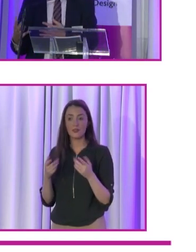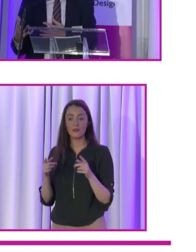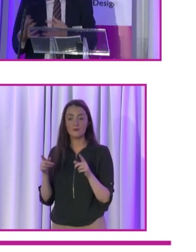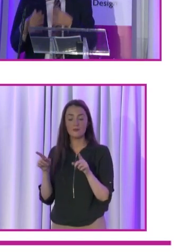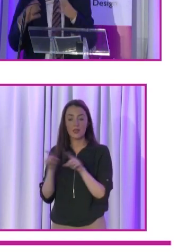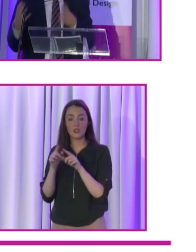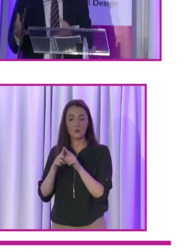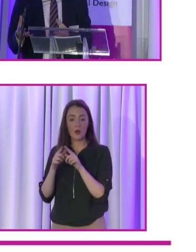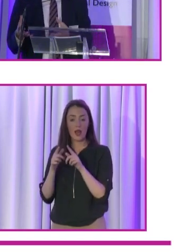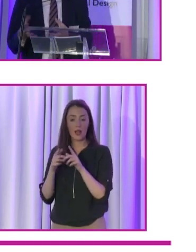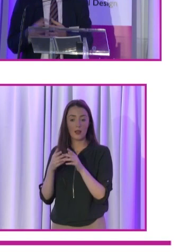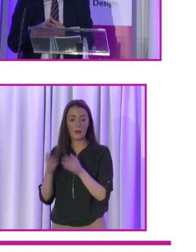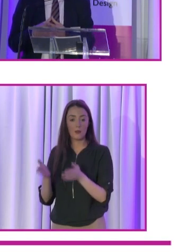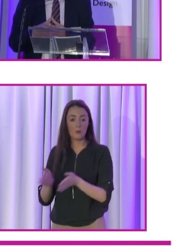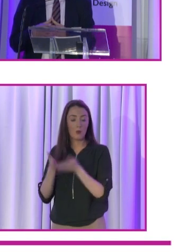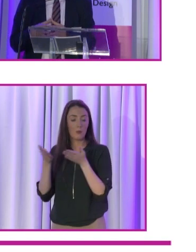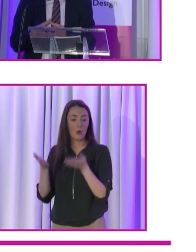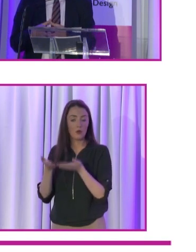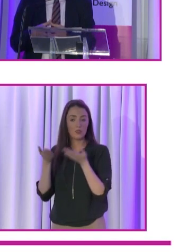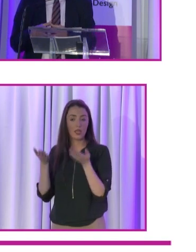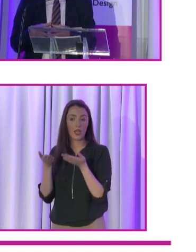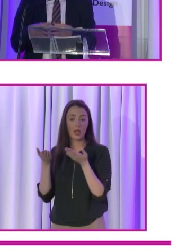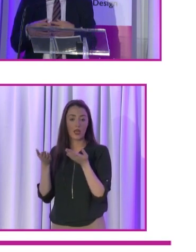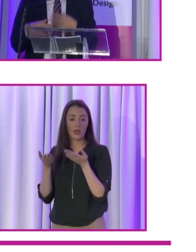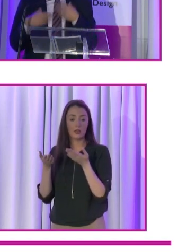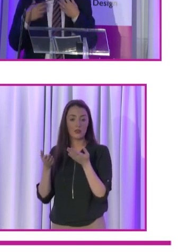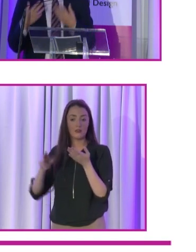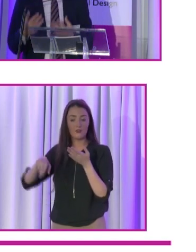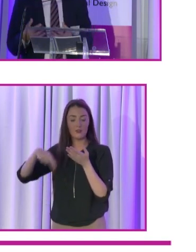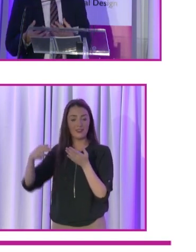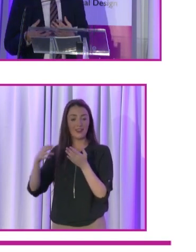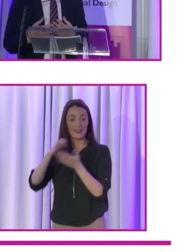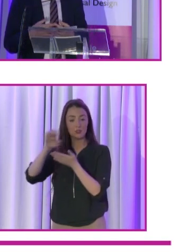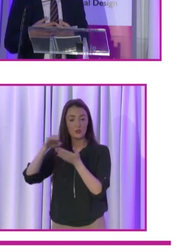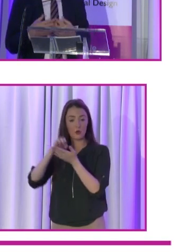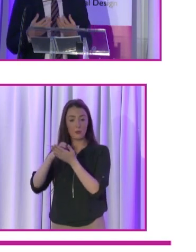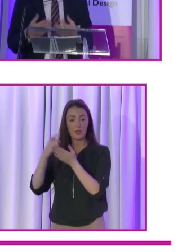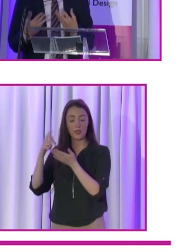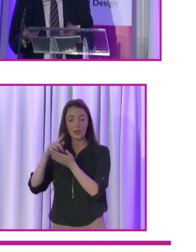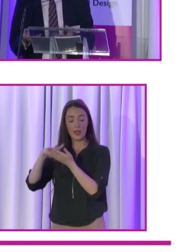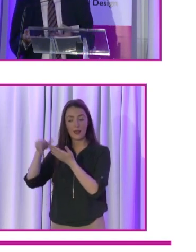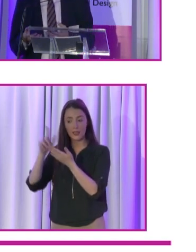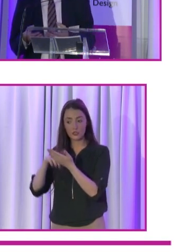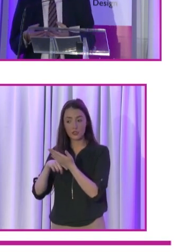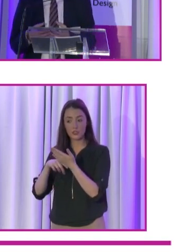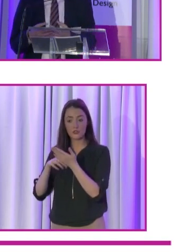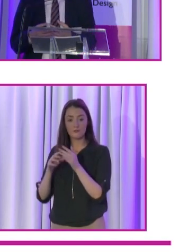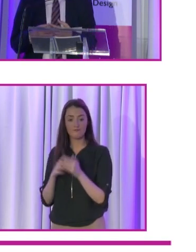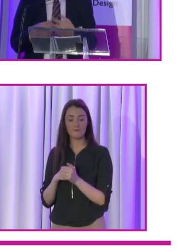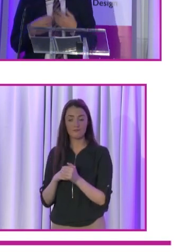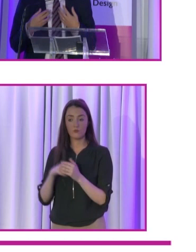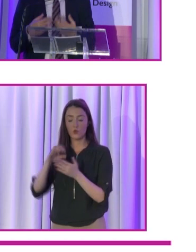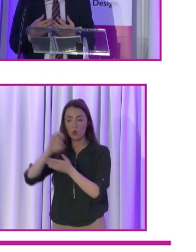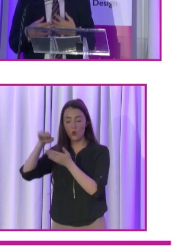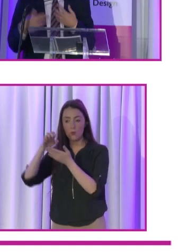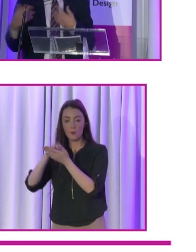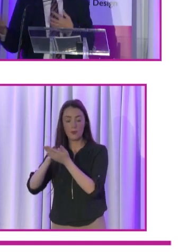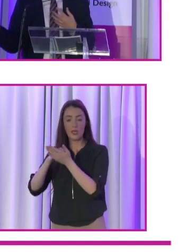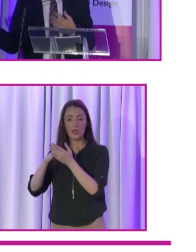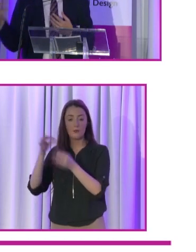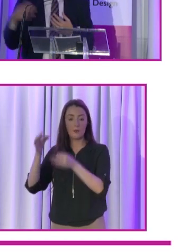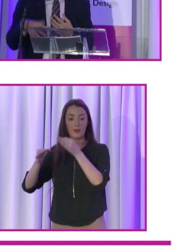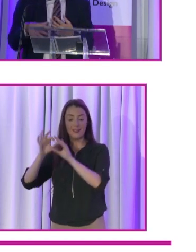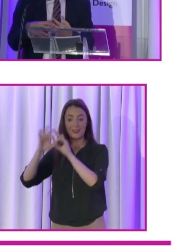this manifesto towards the upcoming European elections. We are reaching out to the European political parties to ensure that